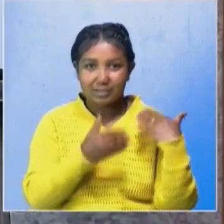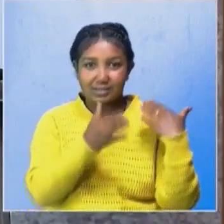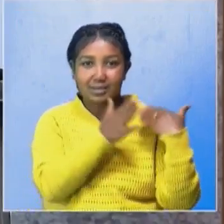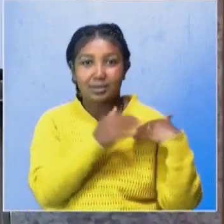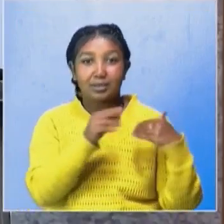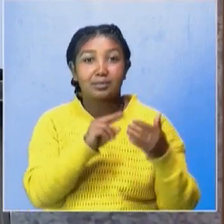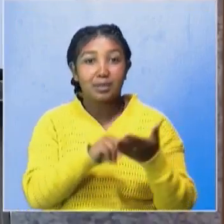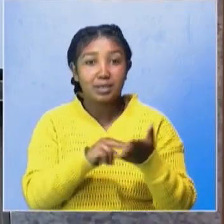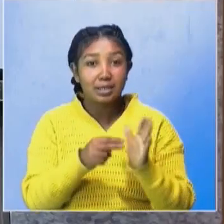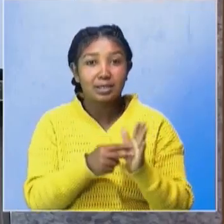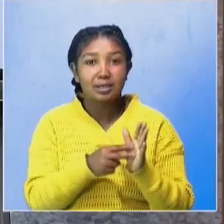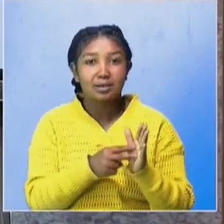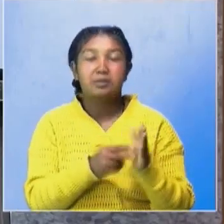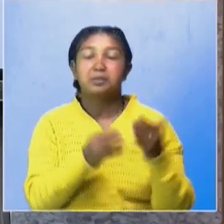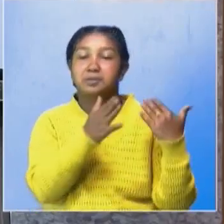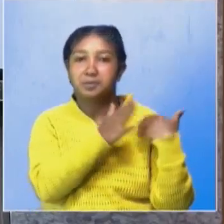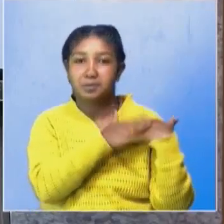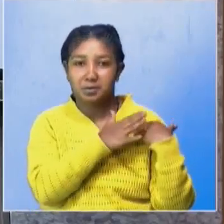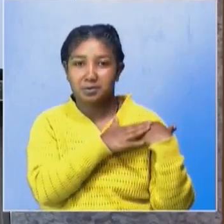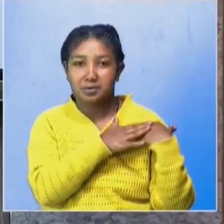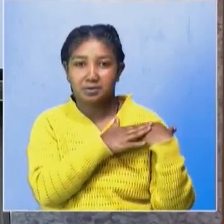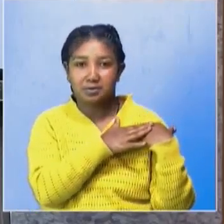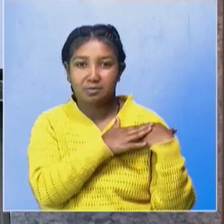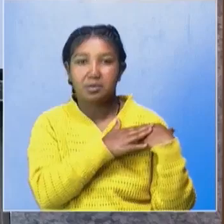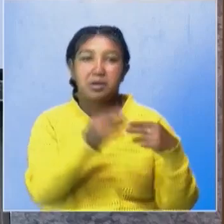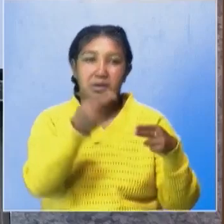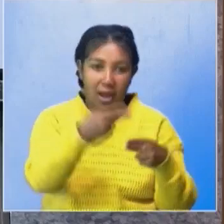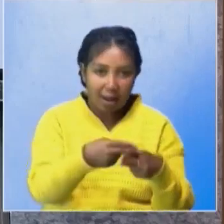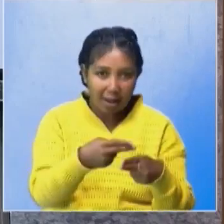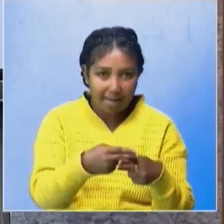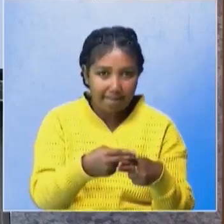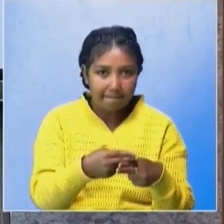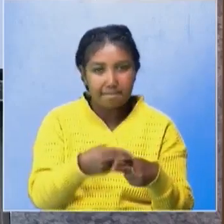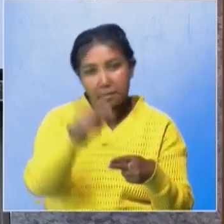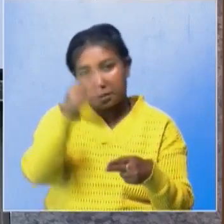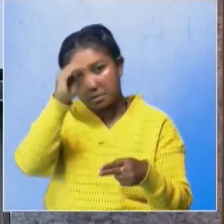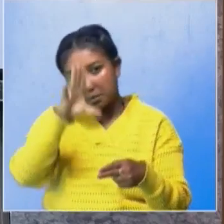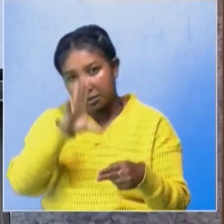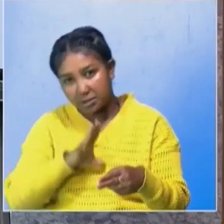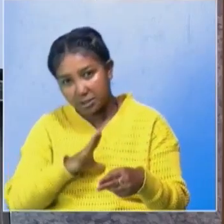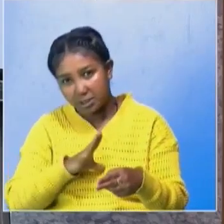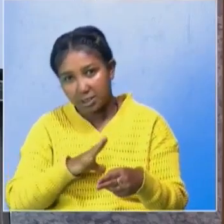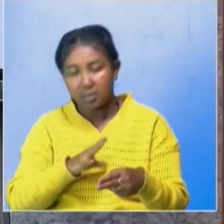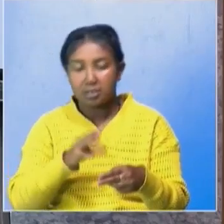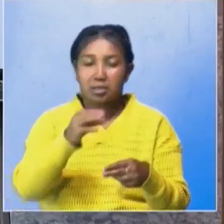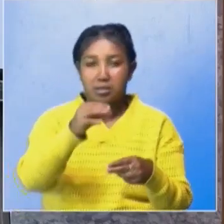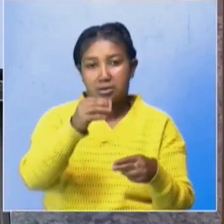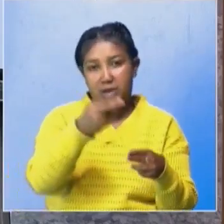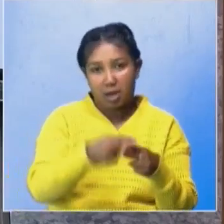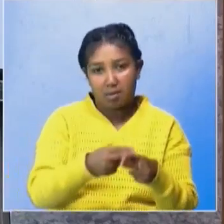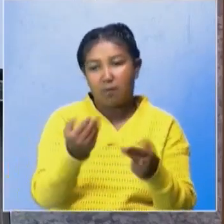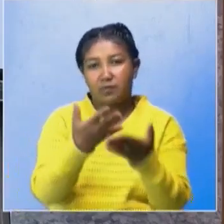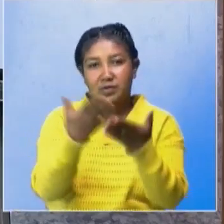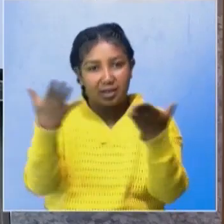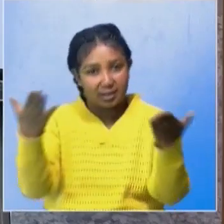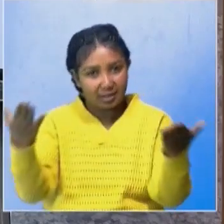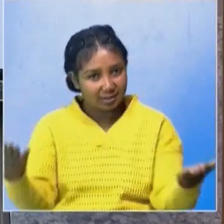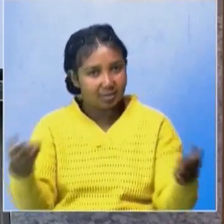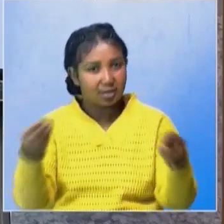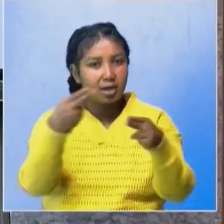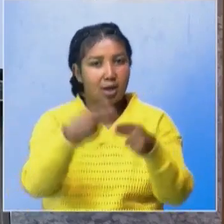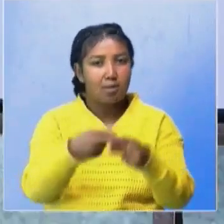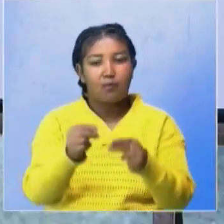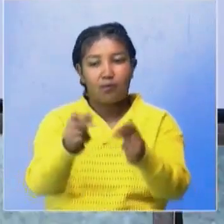subject, we can add name of or noun. We can use noun, name of things, name